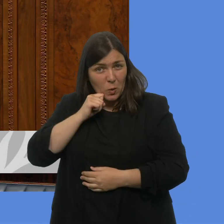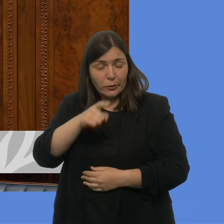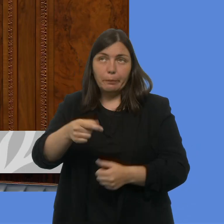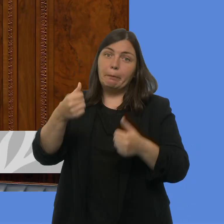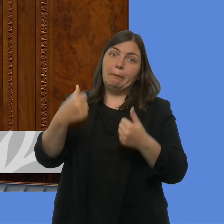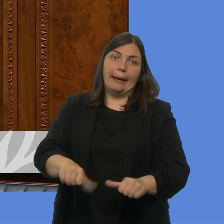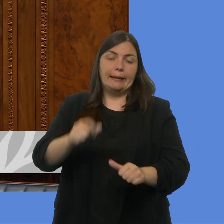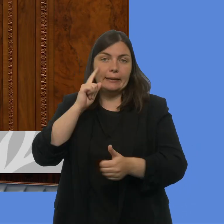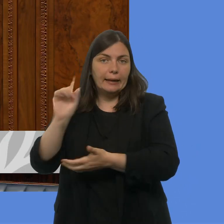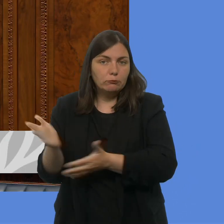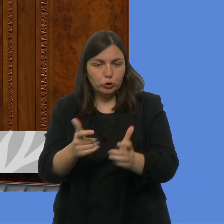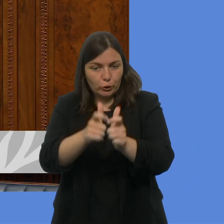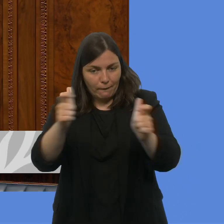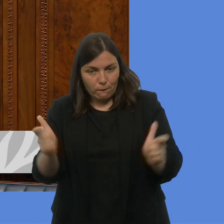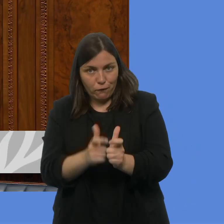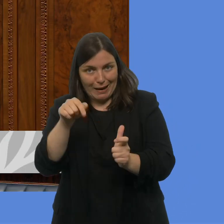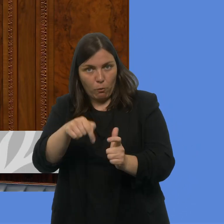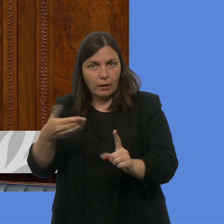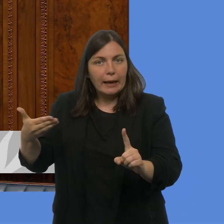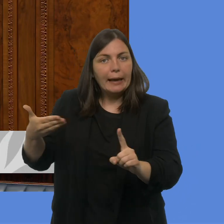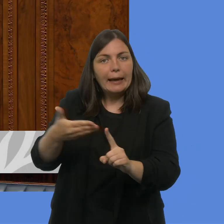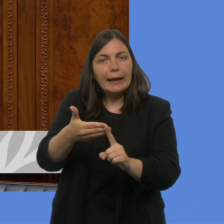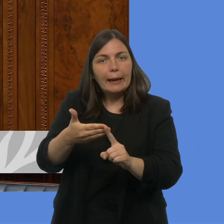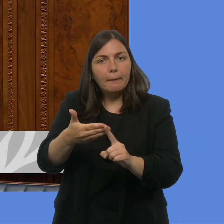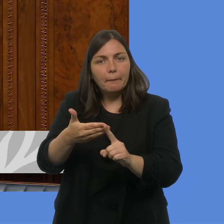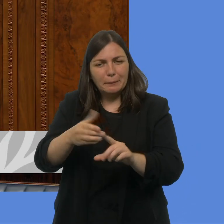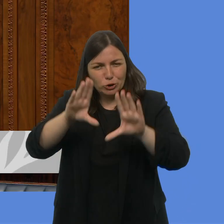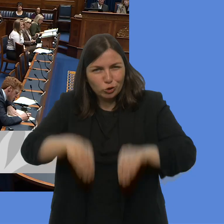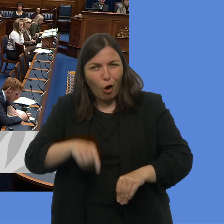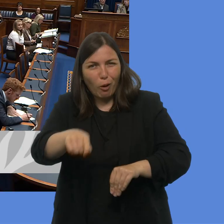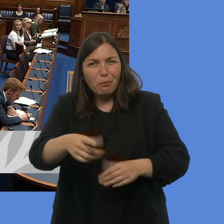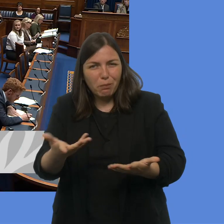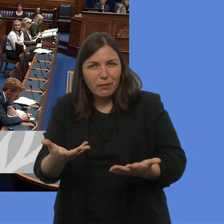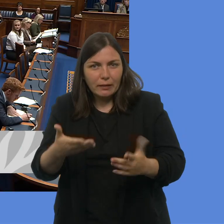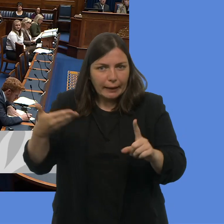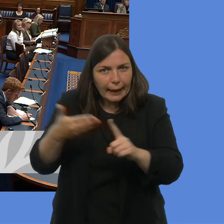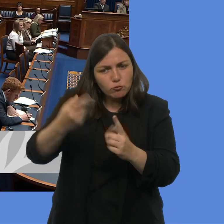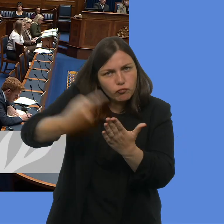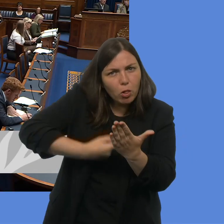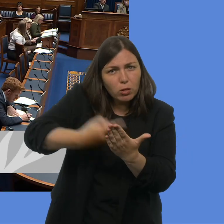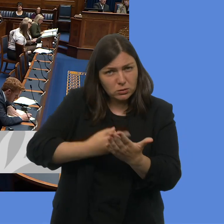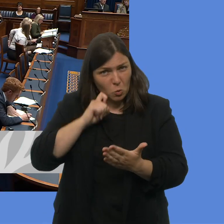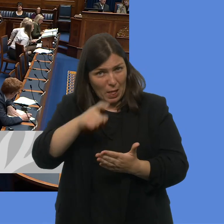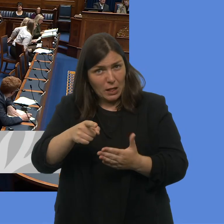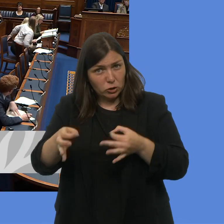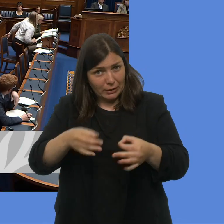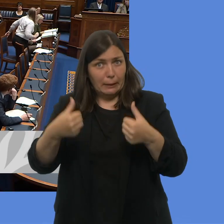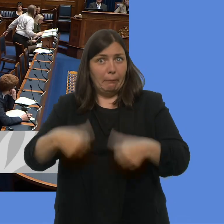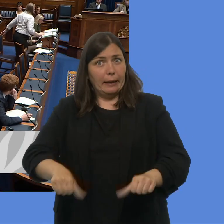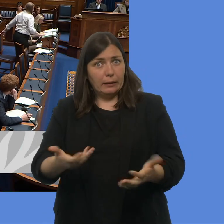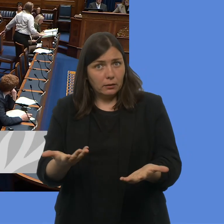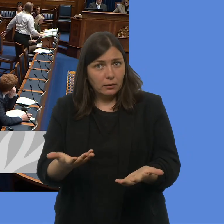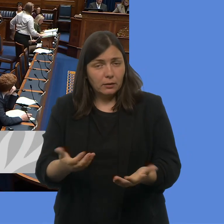public safety and prevents this cycle of hate and lawlessness continuing every year? Junior Minister Riley.